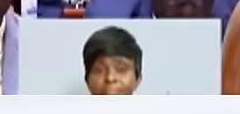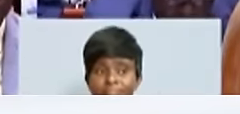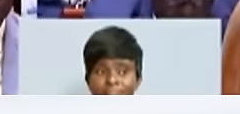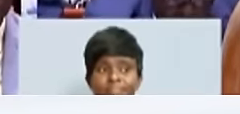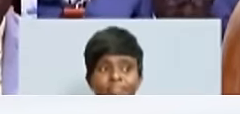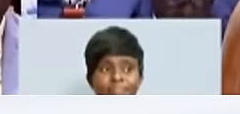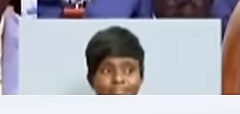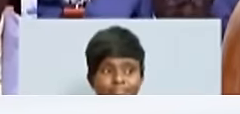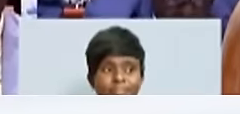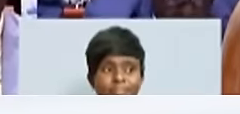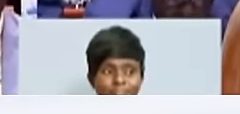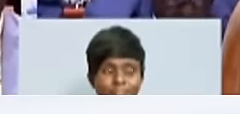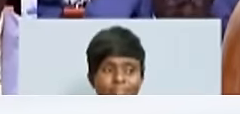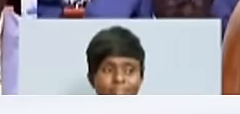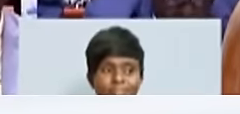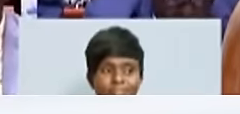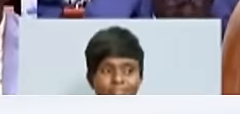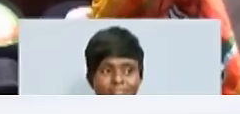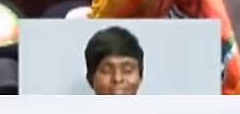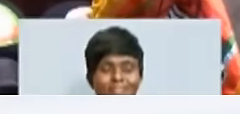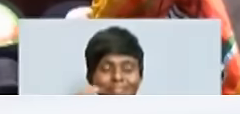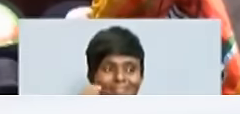together.